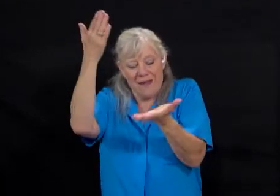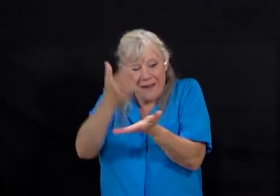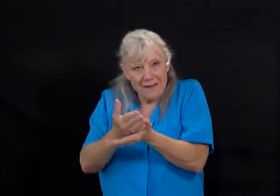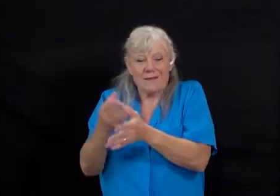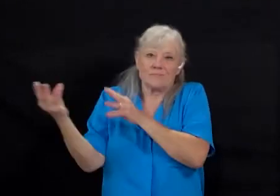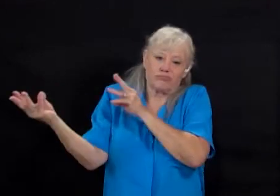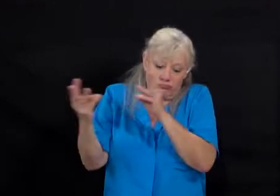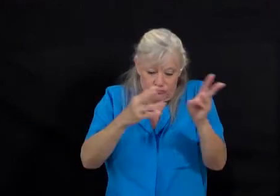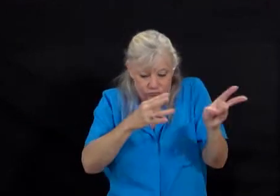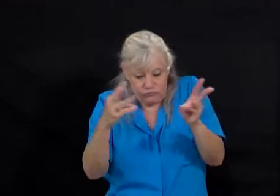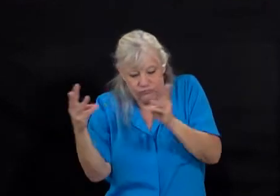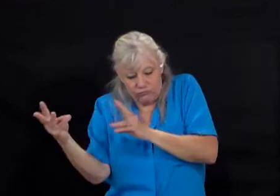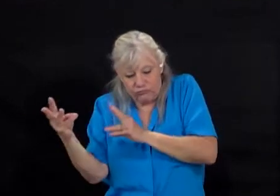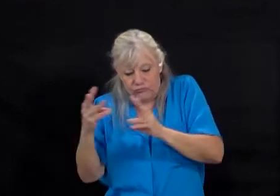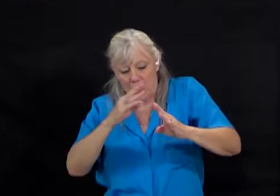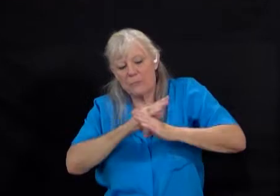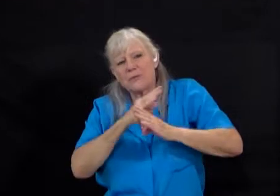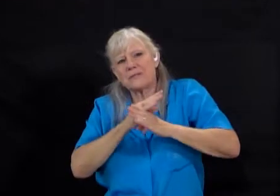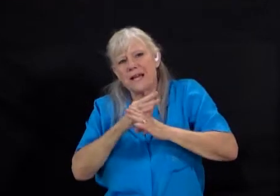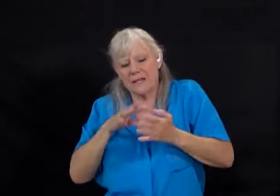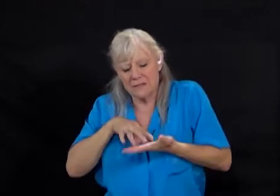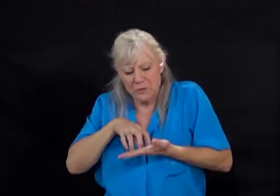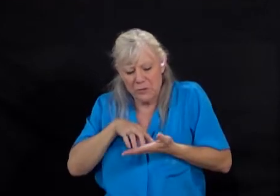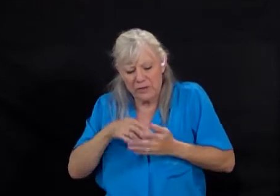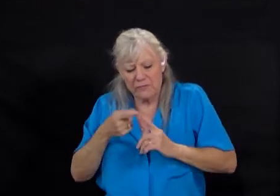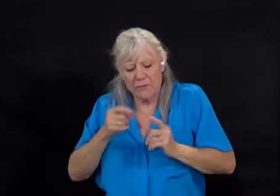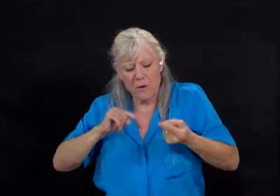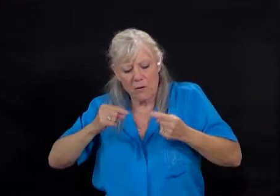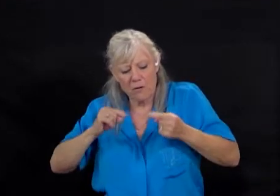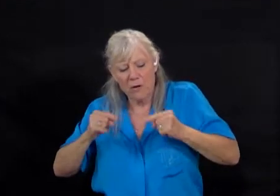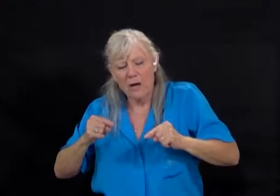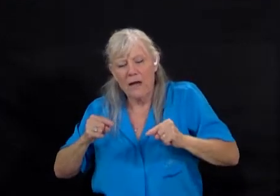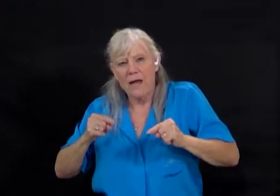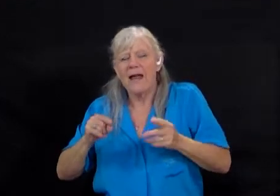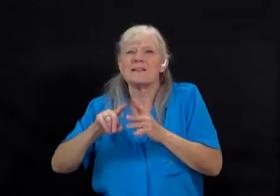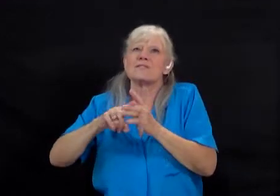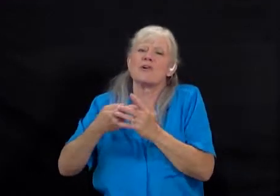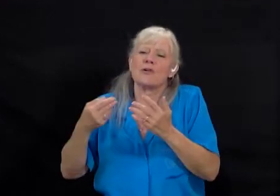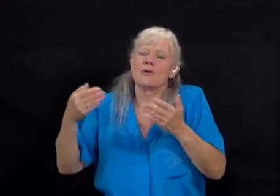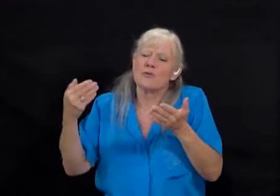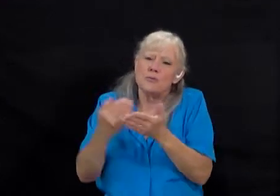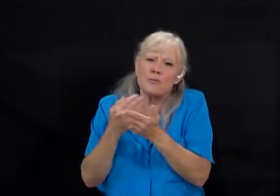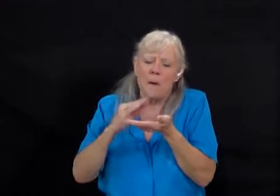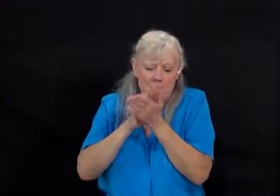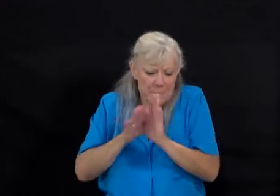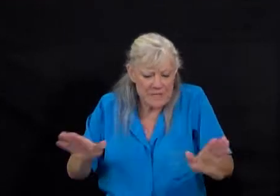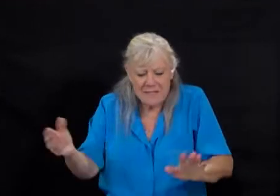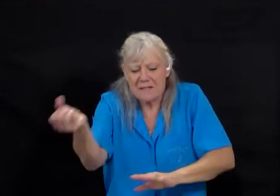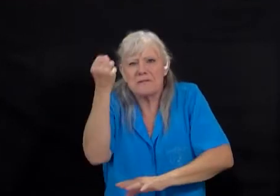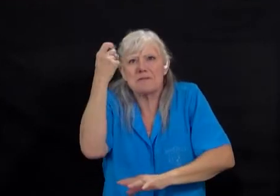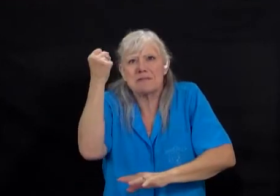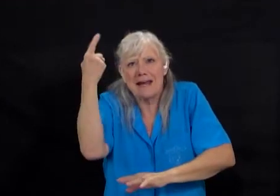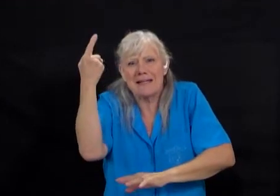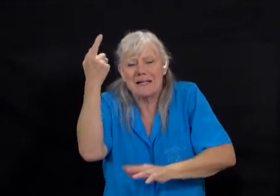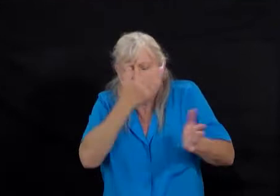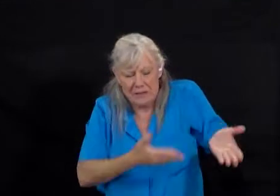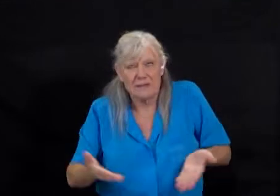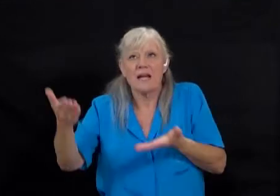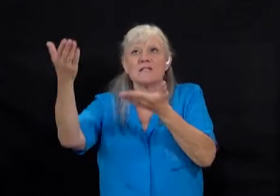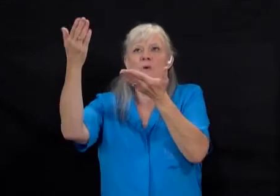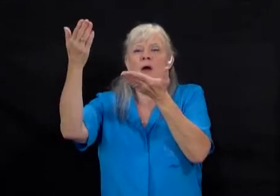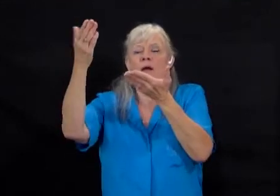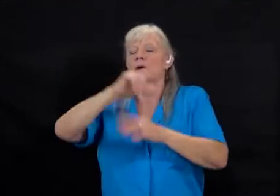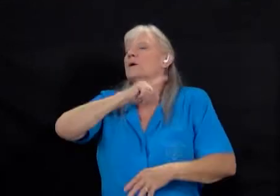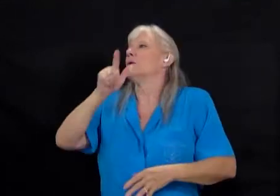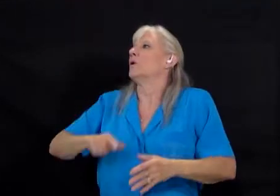armed conflicts, protect the vulnerable from harm, and open new pathways to peace and understanding. Let us pray